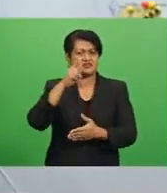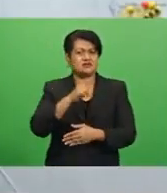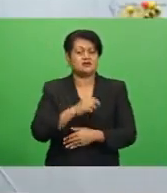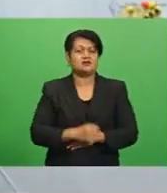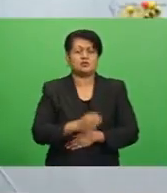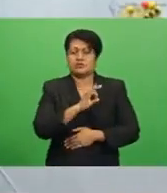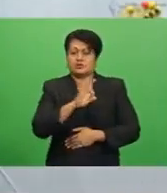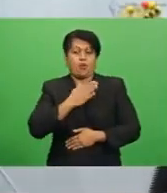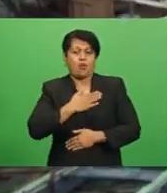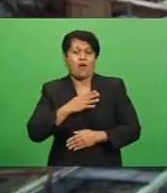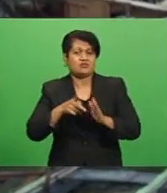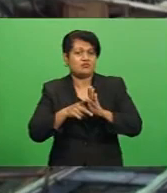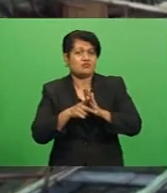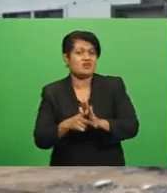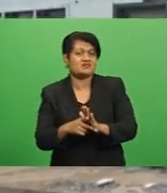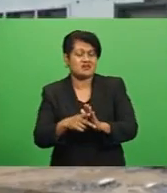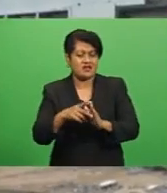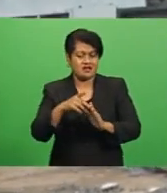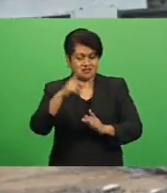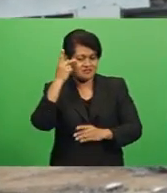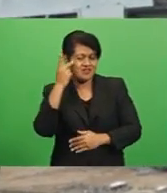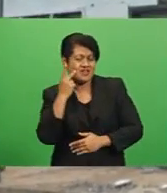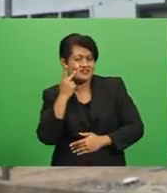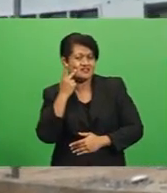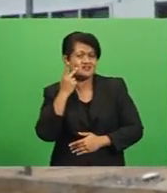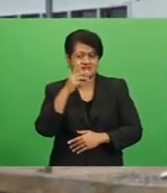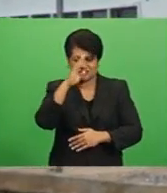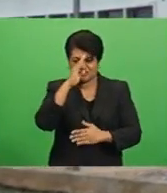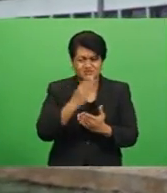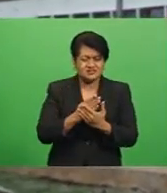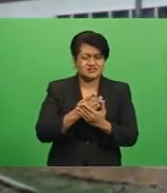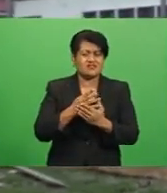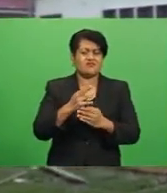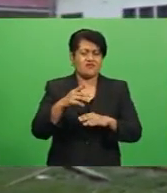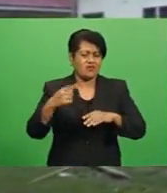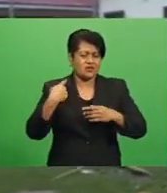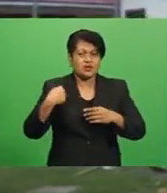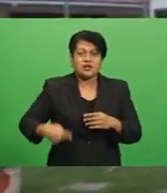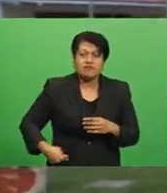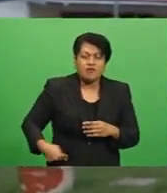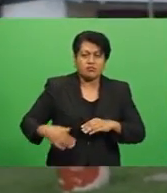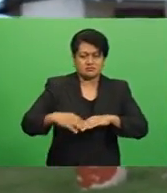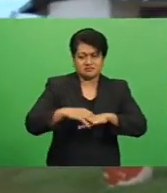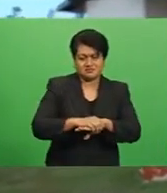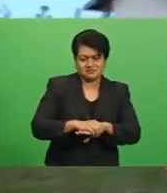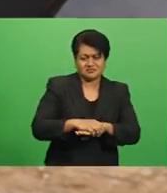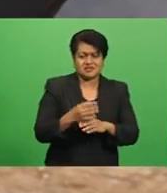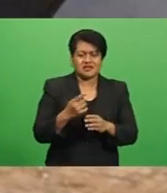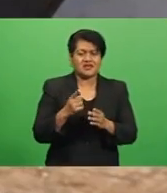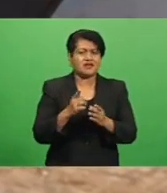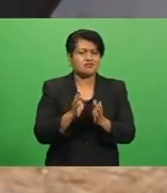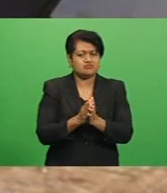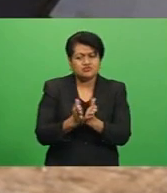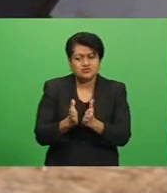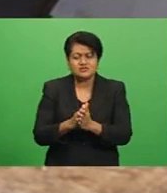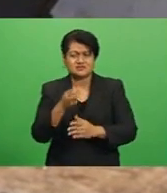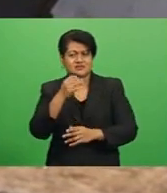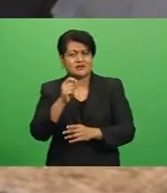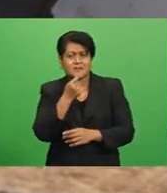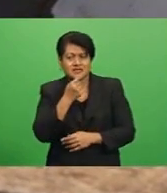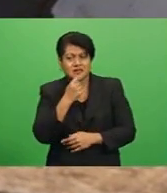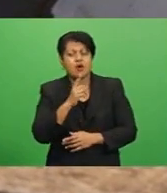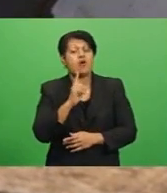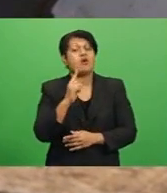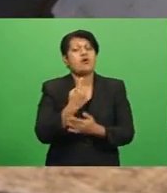pressure parents and students on uniforms and footwear and stationery. All we want them is to return